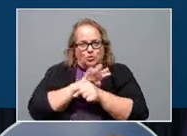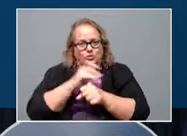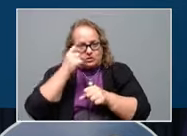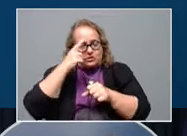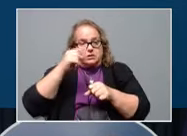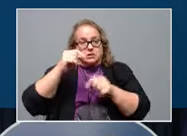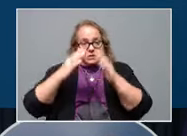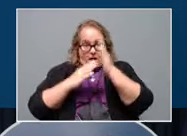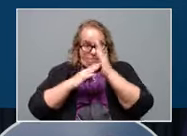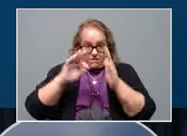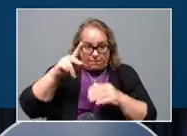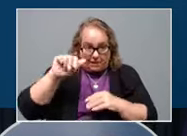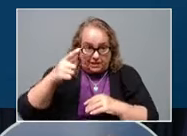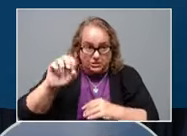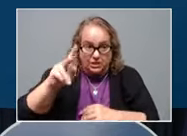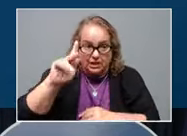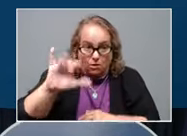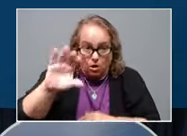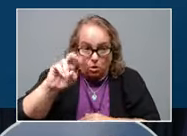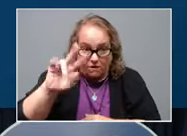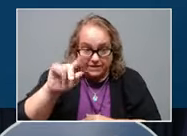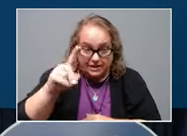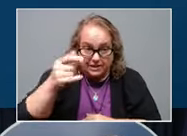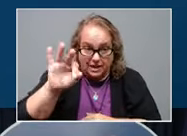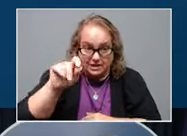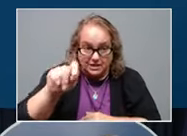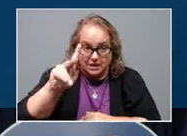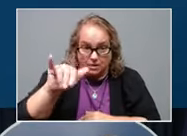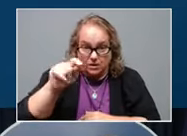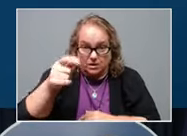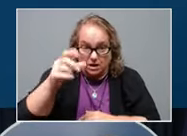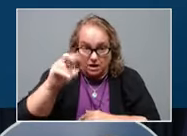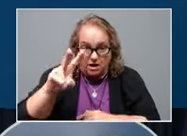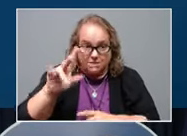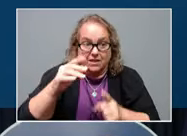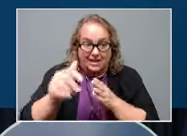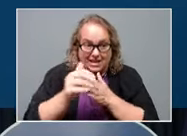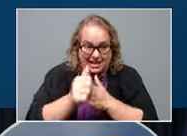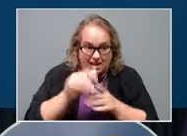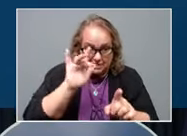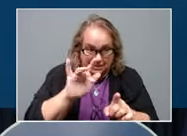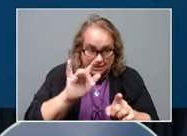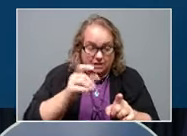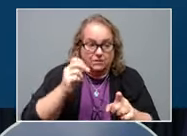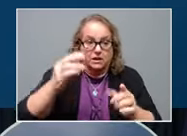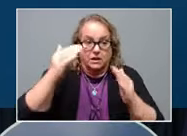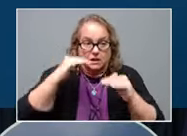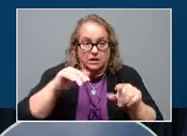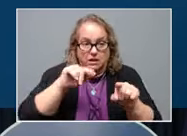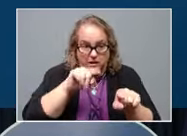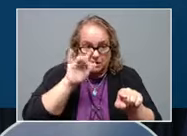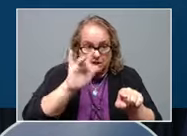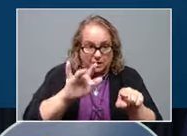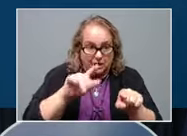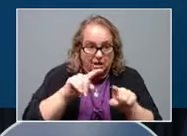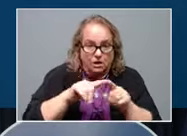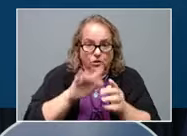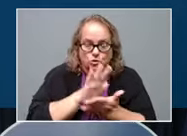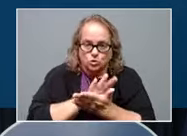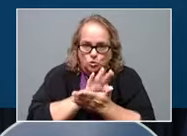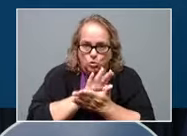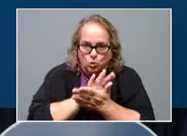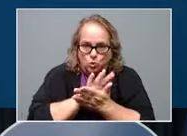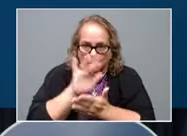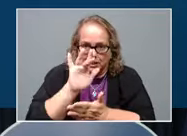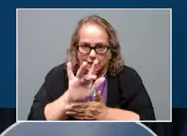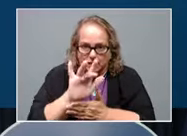of the page. That's the guidance button to click, and then go to the next one. All right, and then that is the school